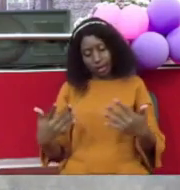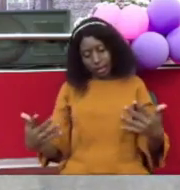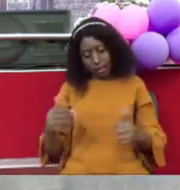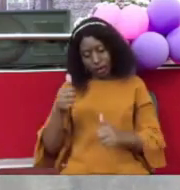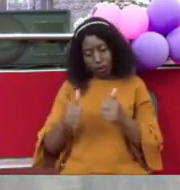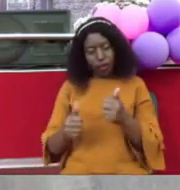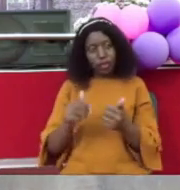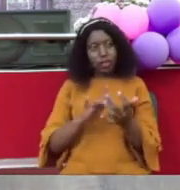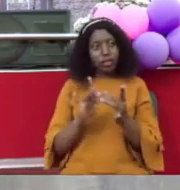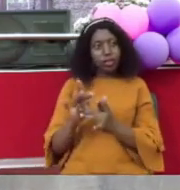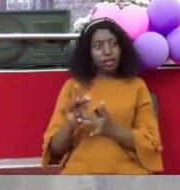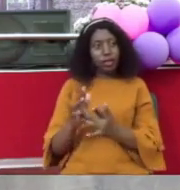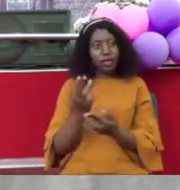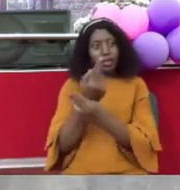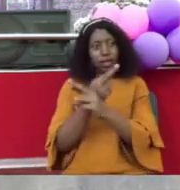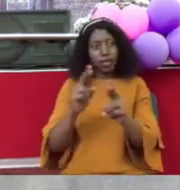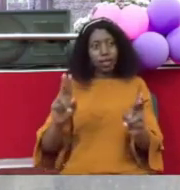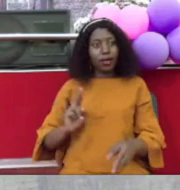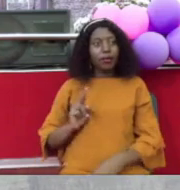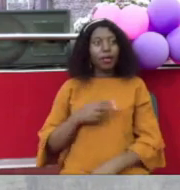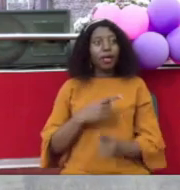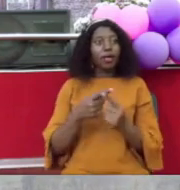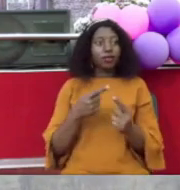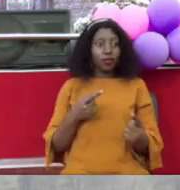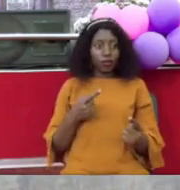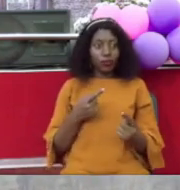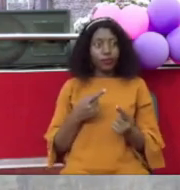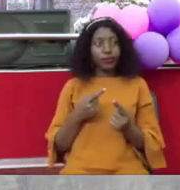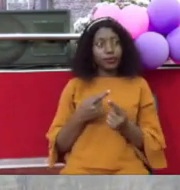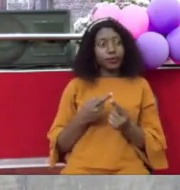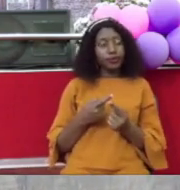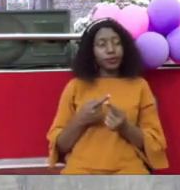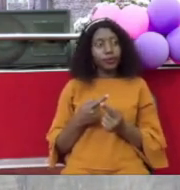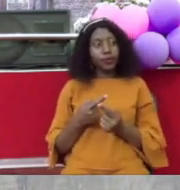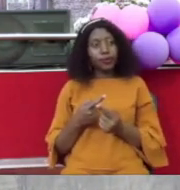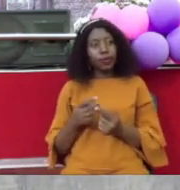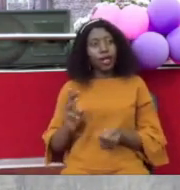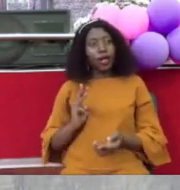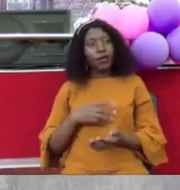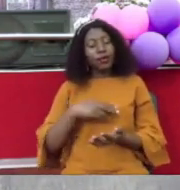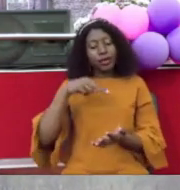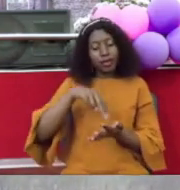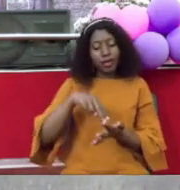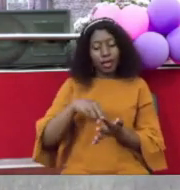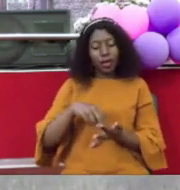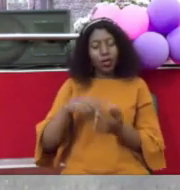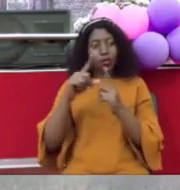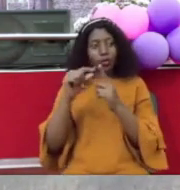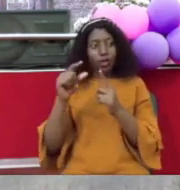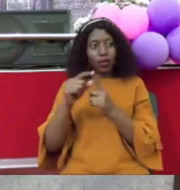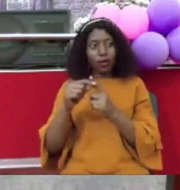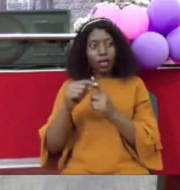from. Mambo yale magumu Yesu alitukomboa kutoka kwazo. Then we just stand on the word and say, he redeemed me from this, it does no